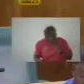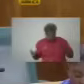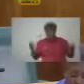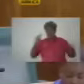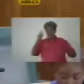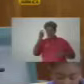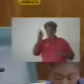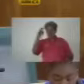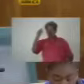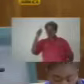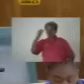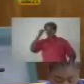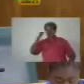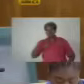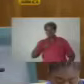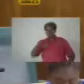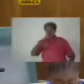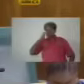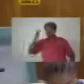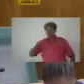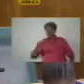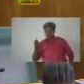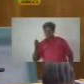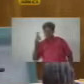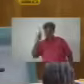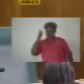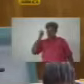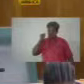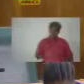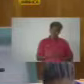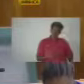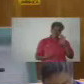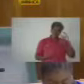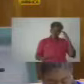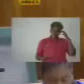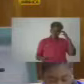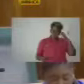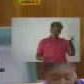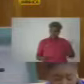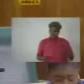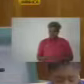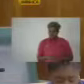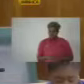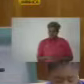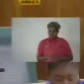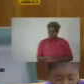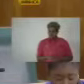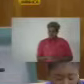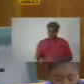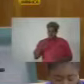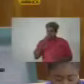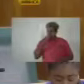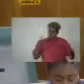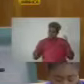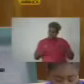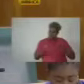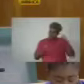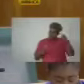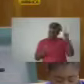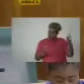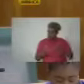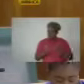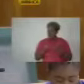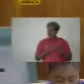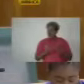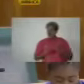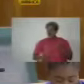11 uncle and auntie on my mother's side. And 54 cousins. My mother's side alone. Then